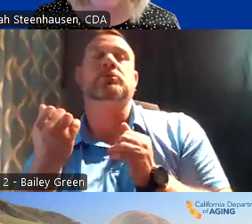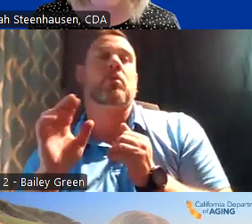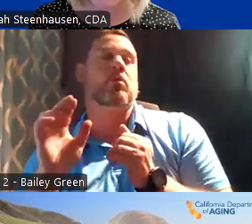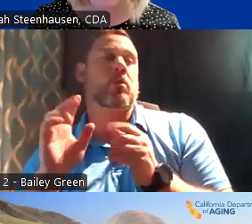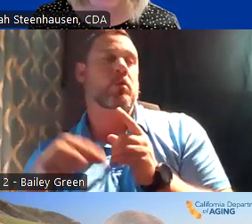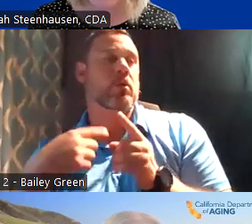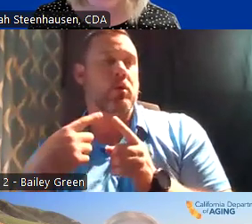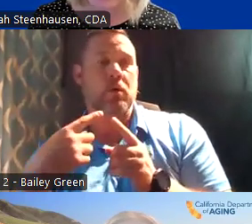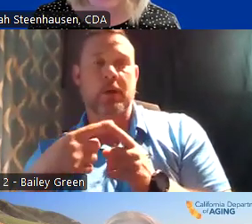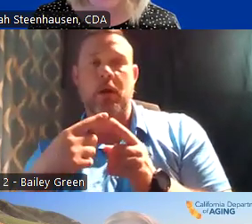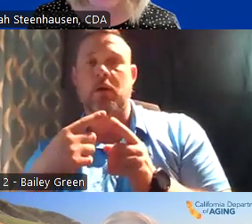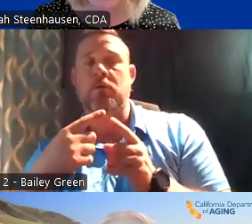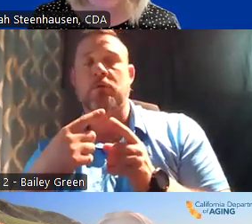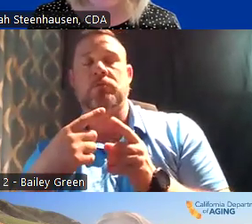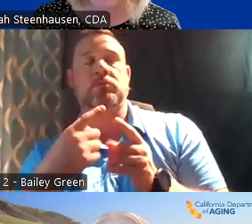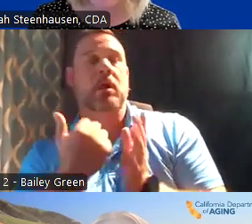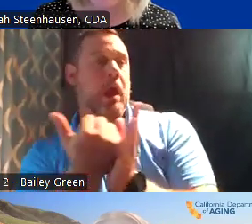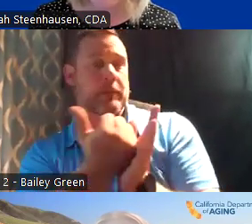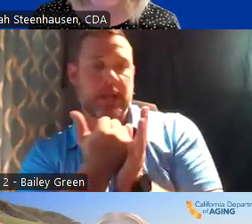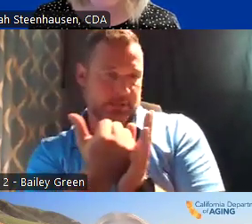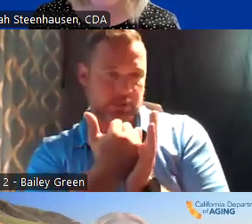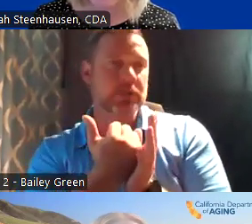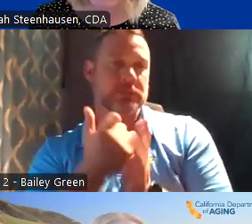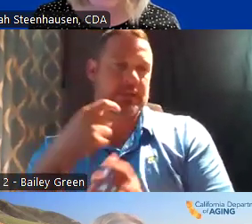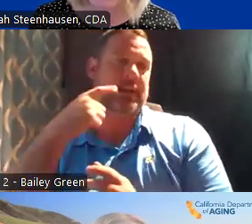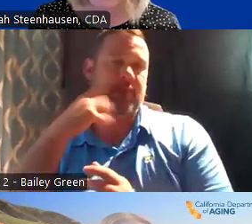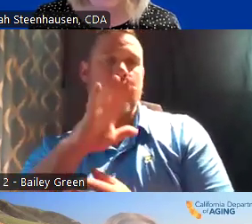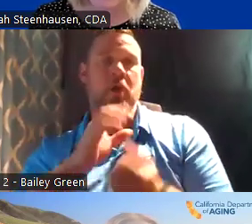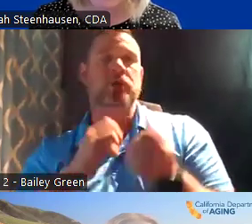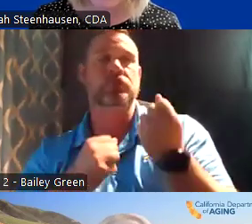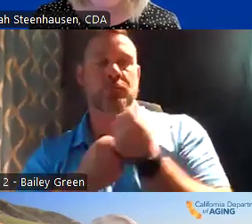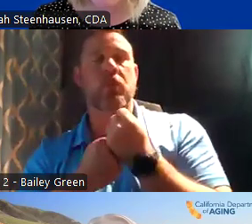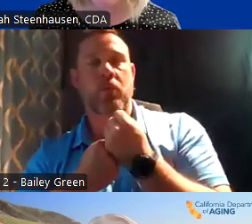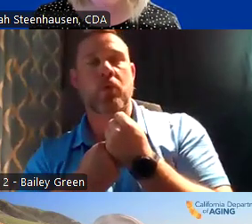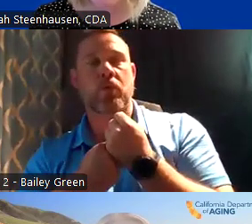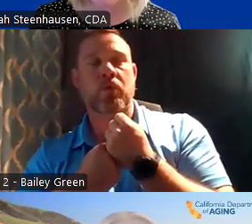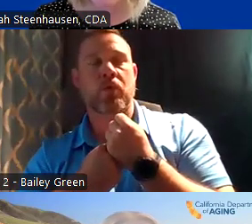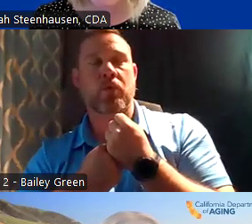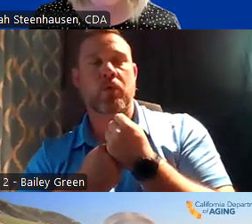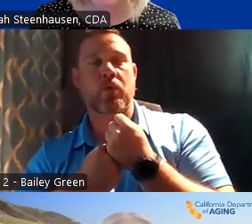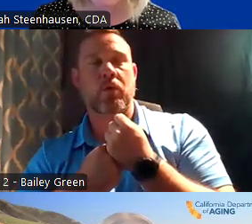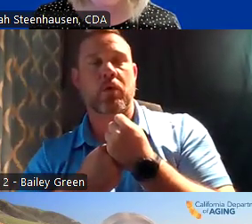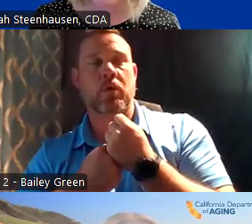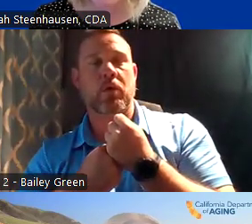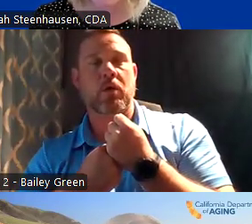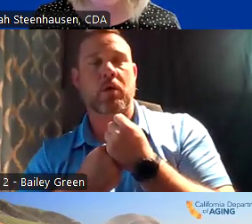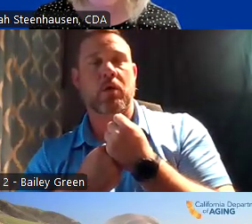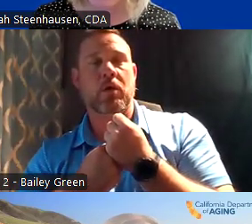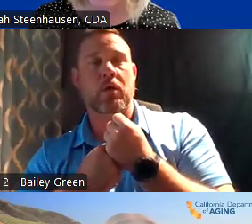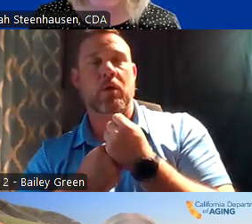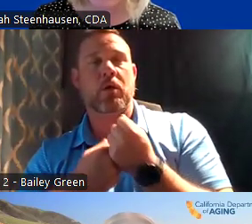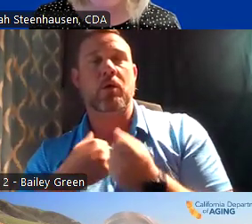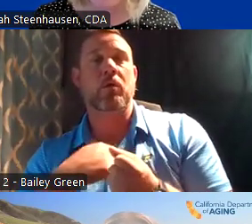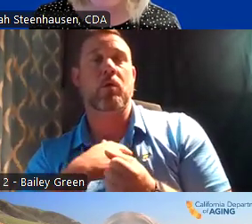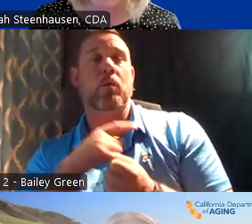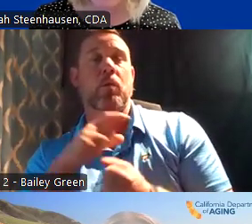about accommodations that are needed for their support. So we are just